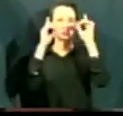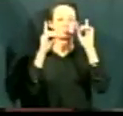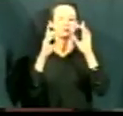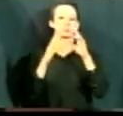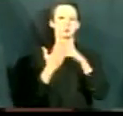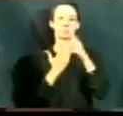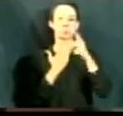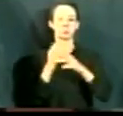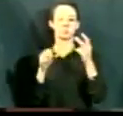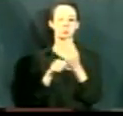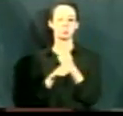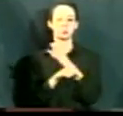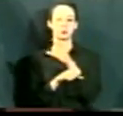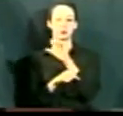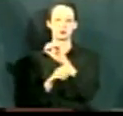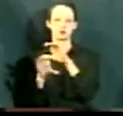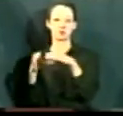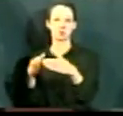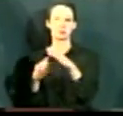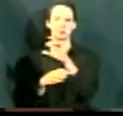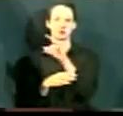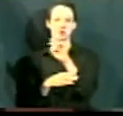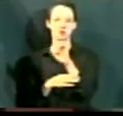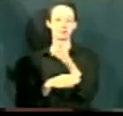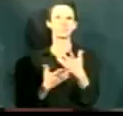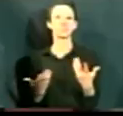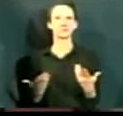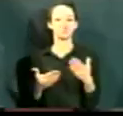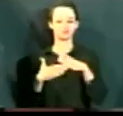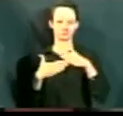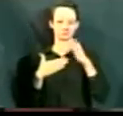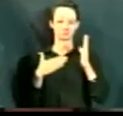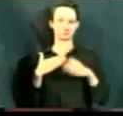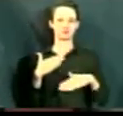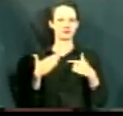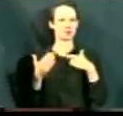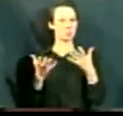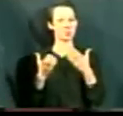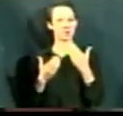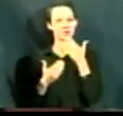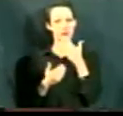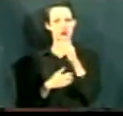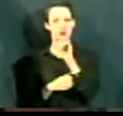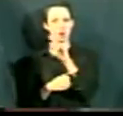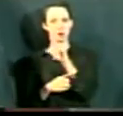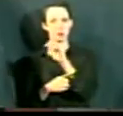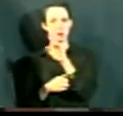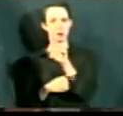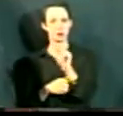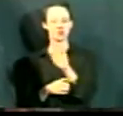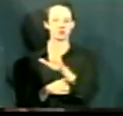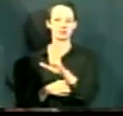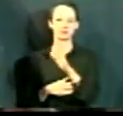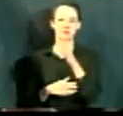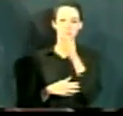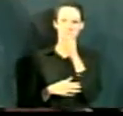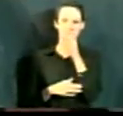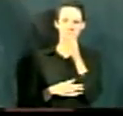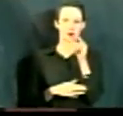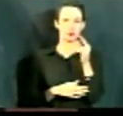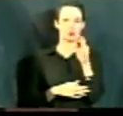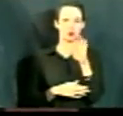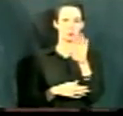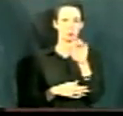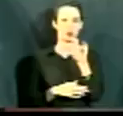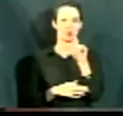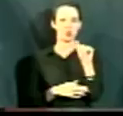course codes. So in conclusion, and I want to thank Albert and his mother, Gabriella, for coming